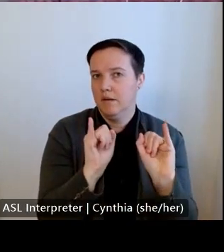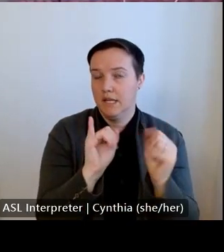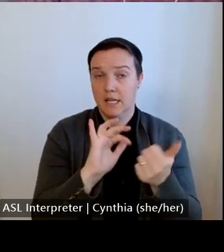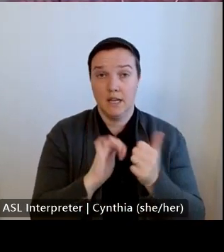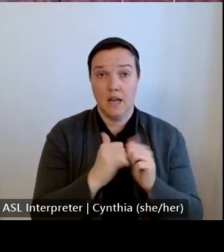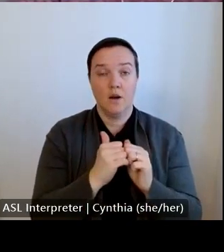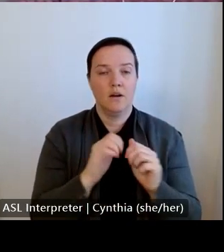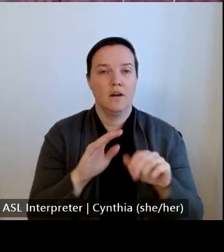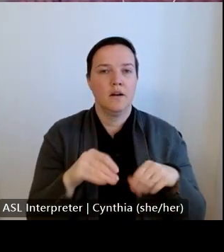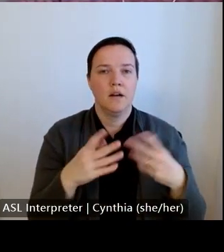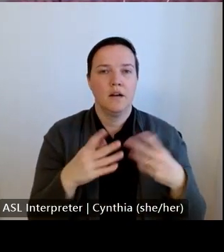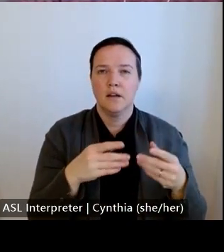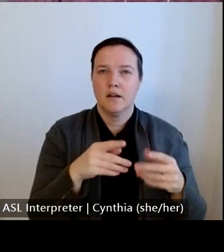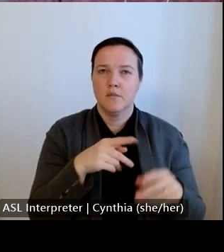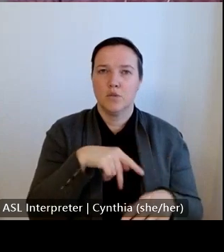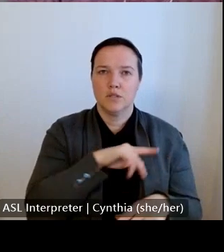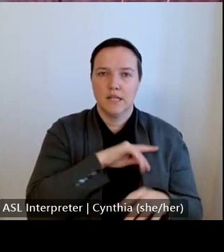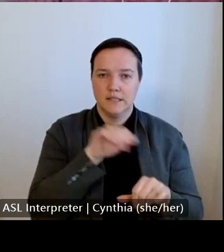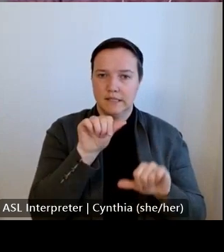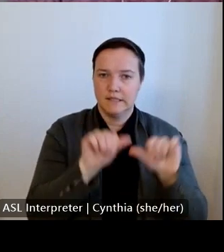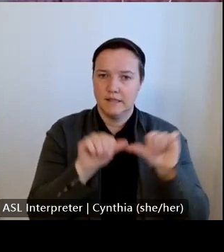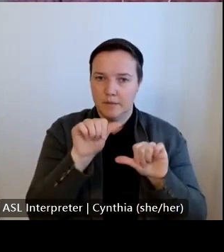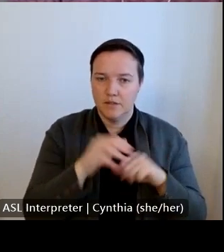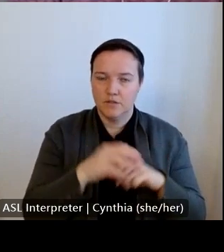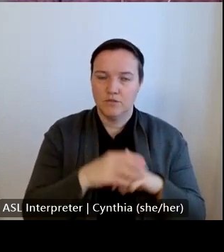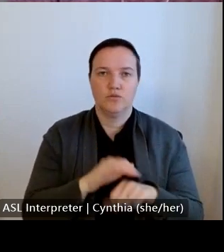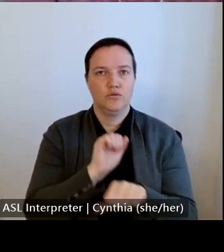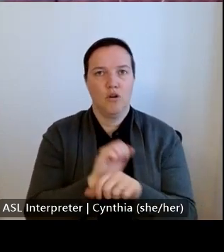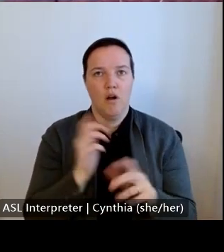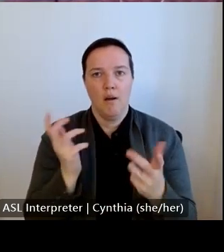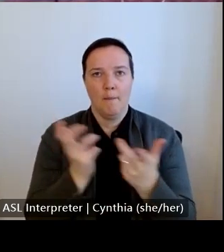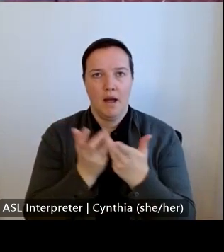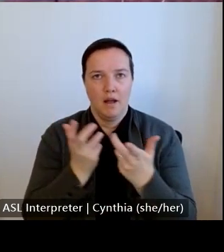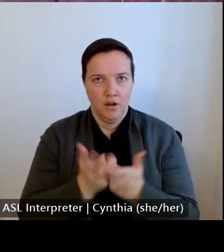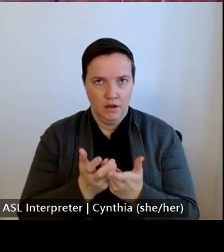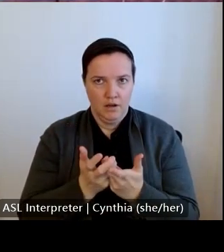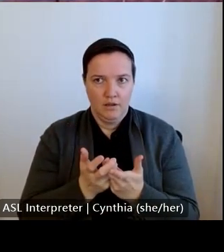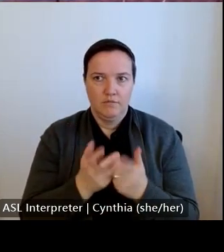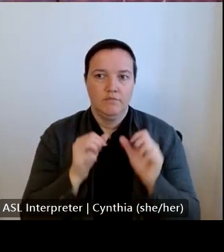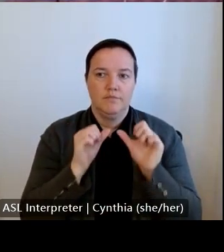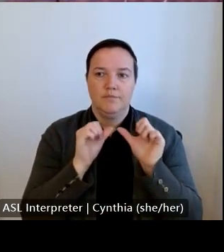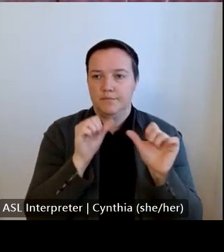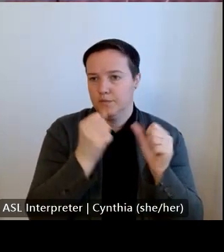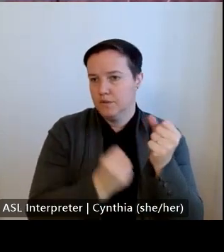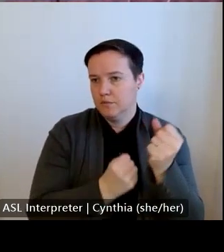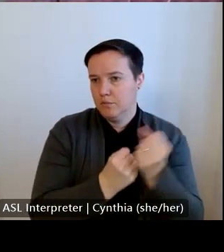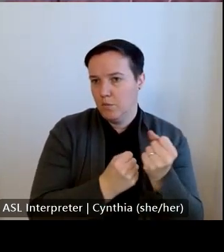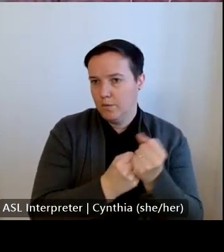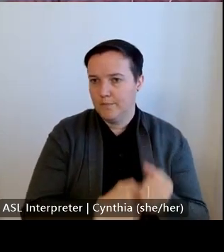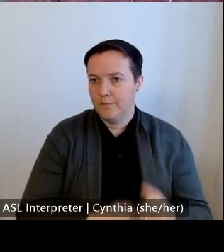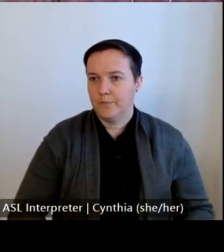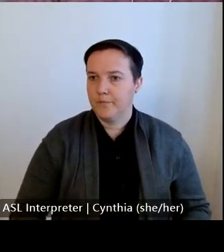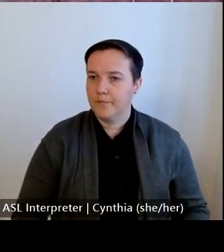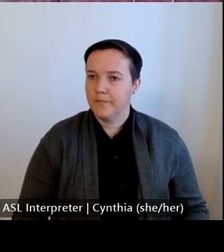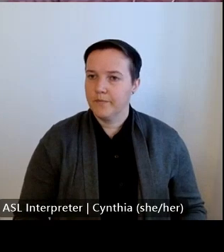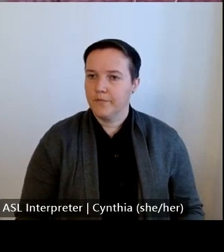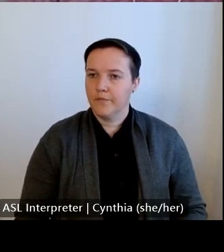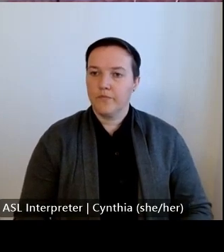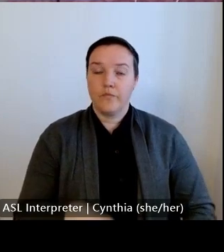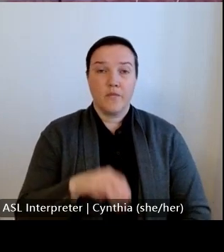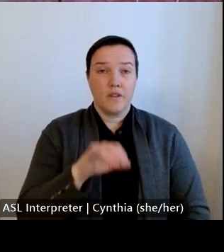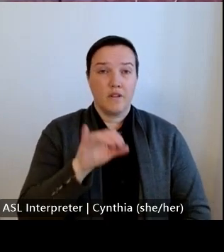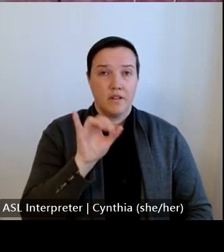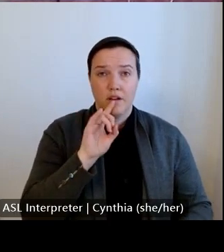offering personalized assessments, job matching, and ongoing support. This ensures that each